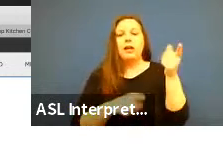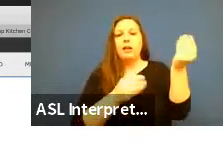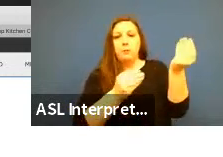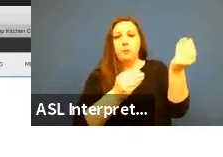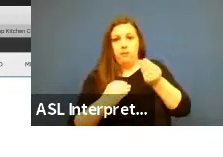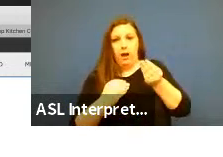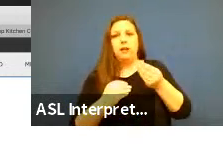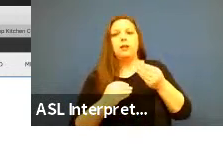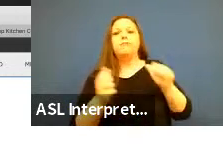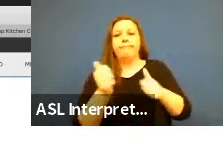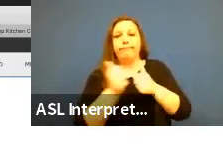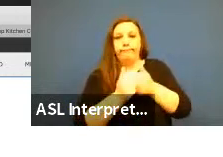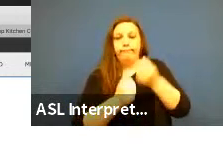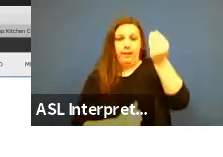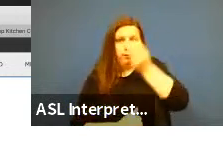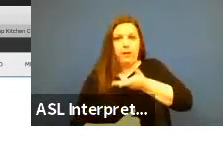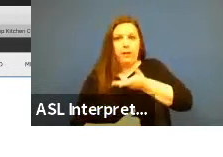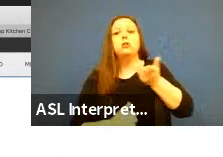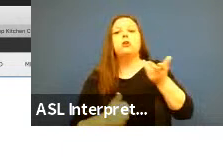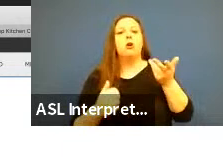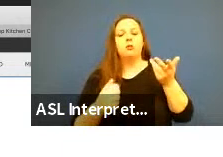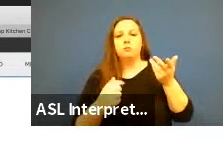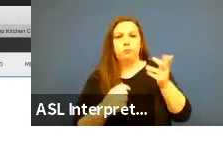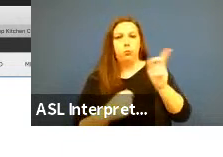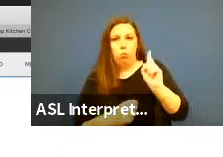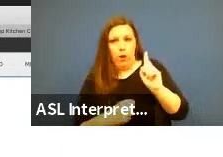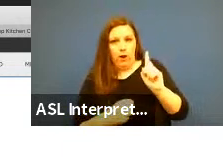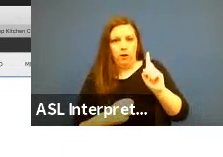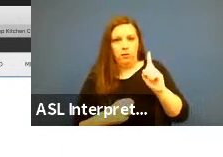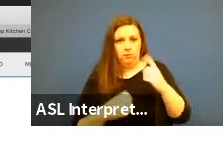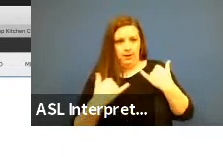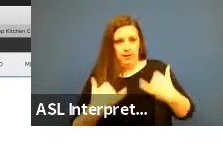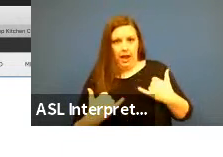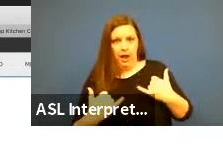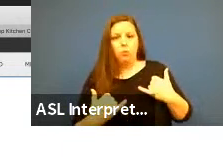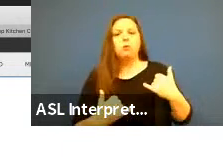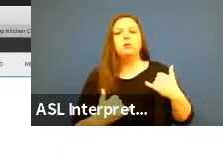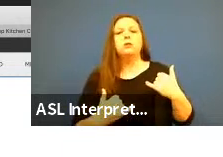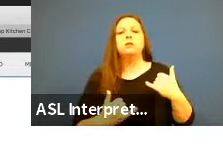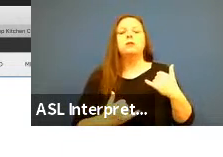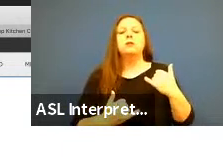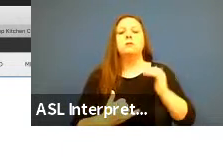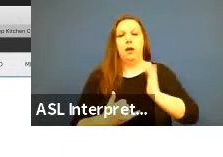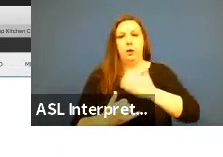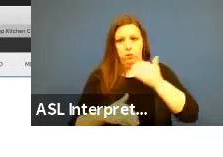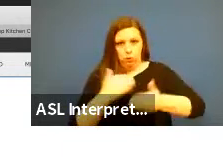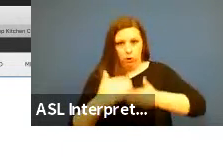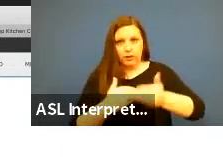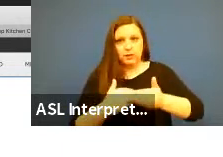where we were. And so with each of these, I